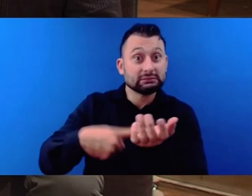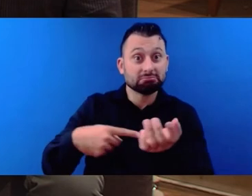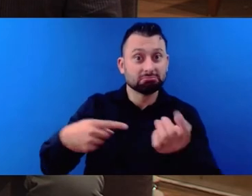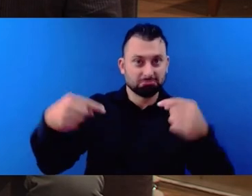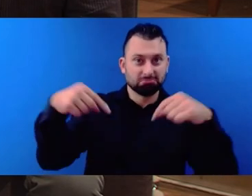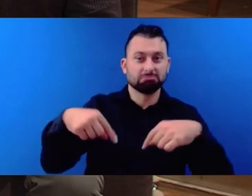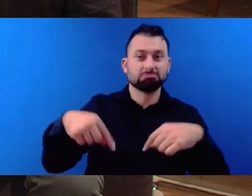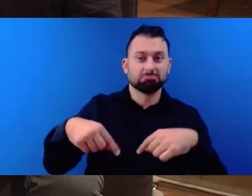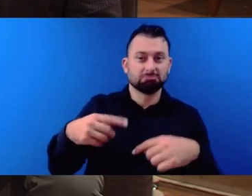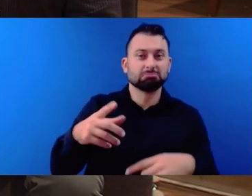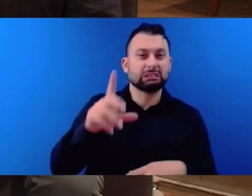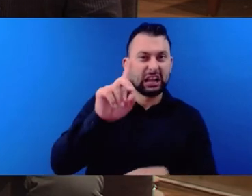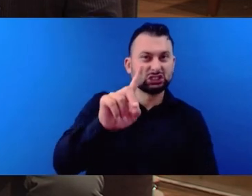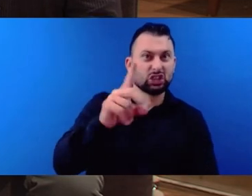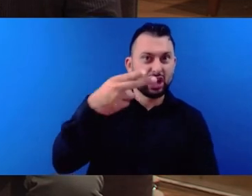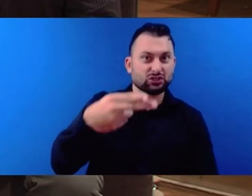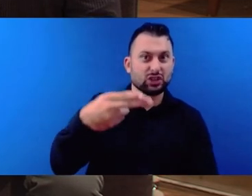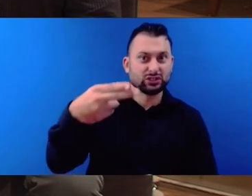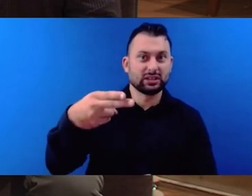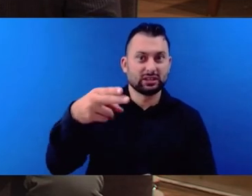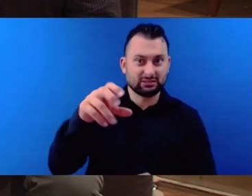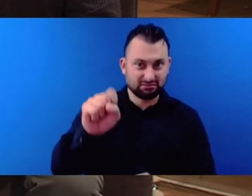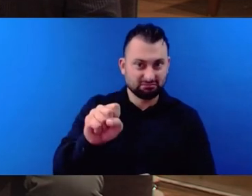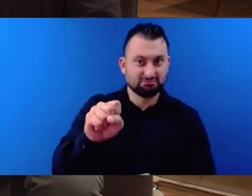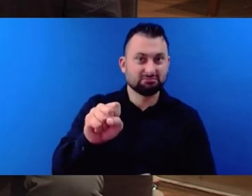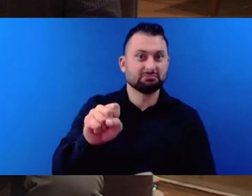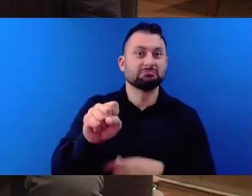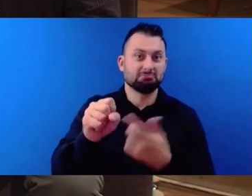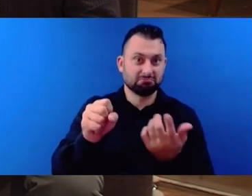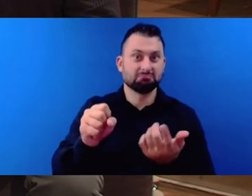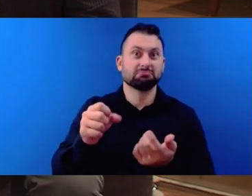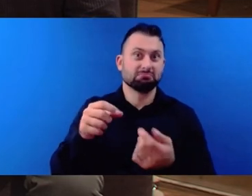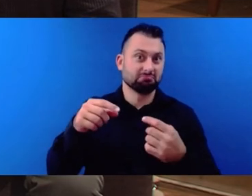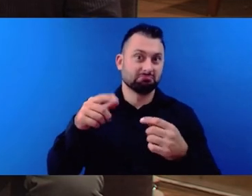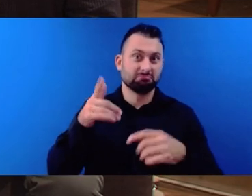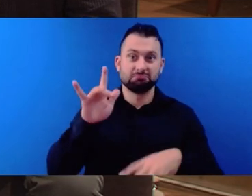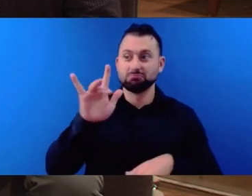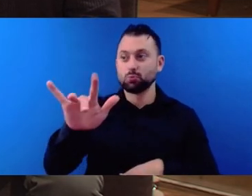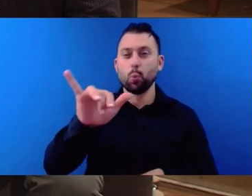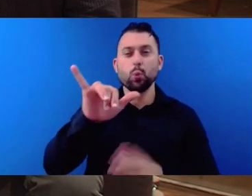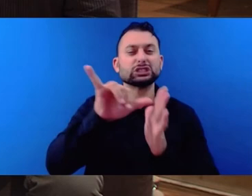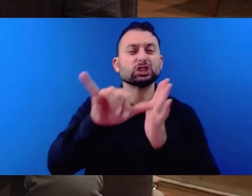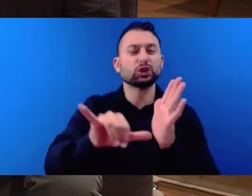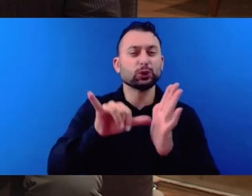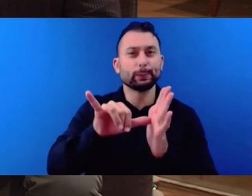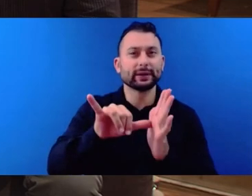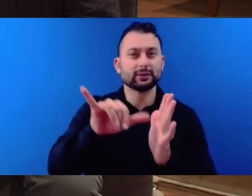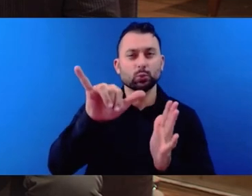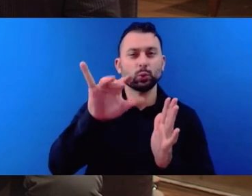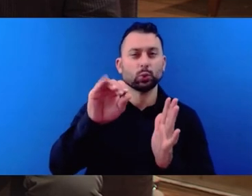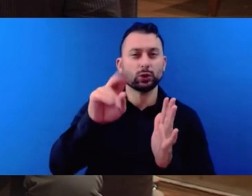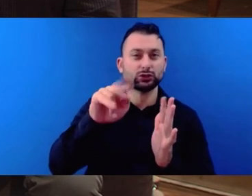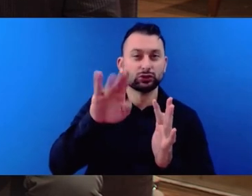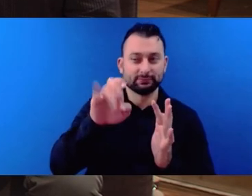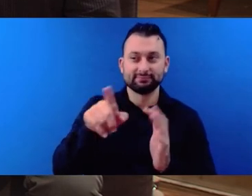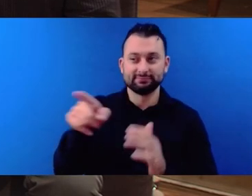Services. And you will see Deaf and Hard of Hearing Services on Facebook and subscribe to